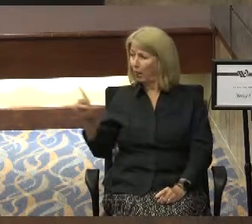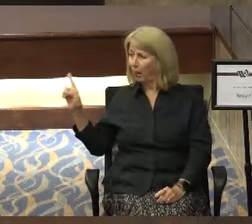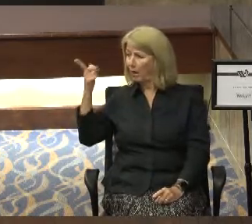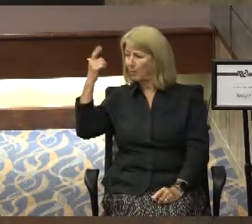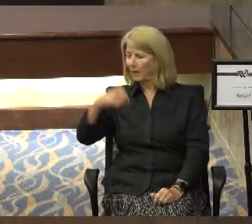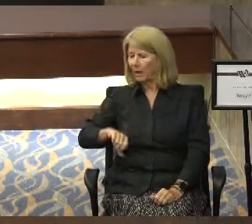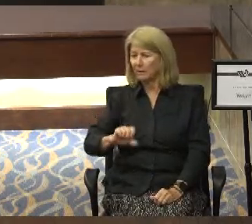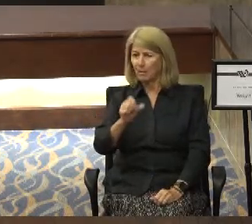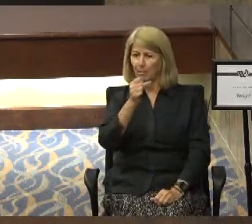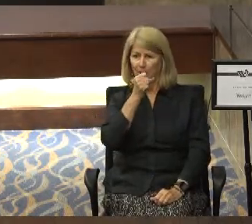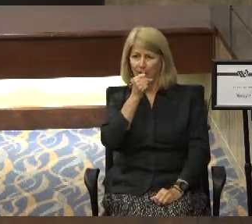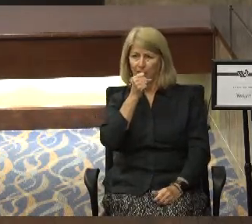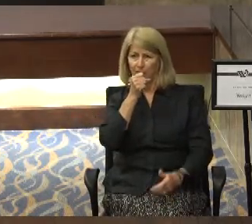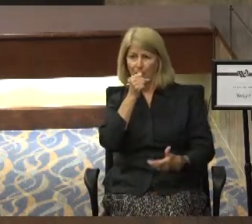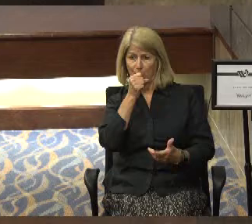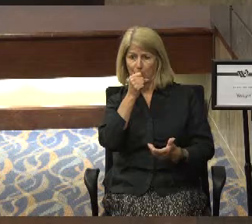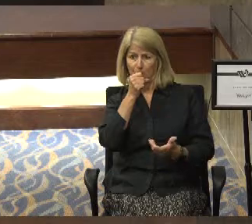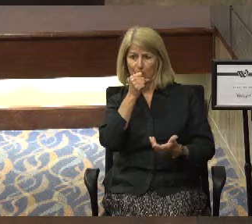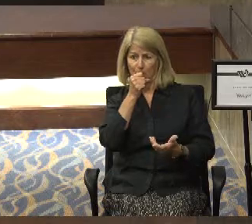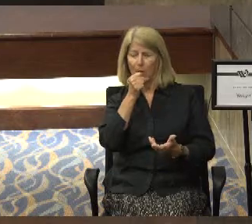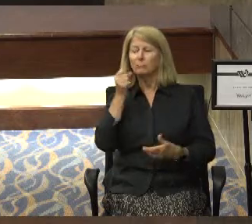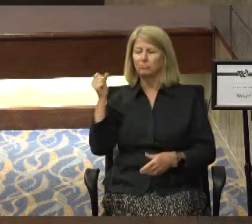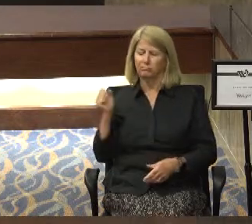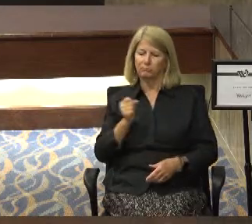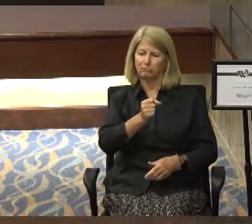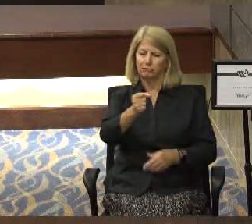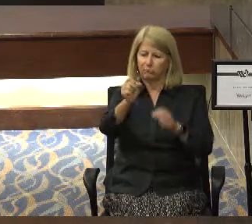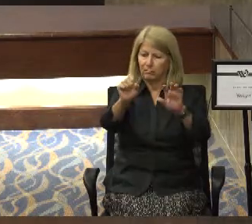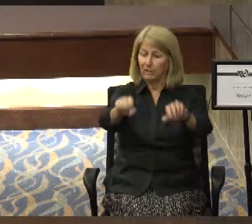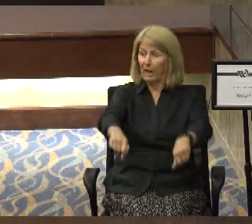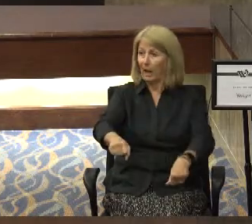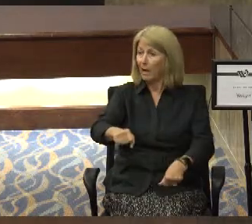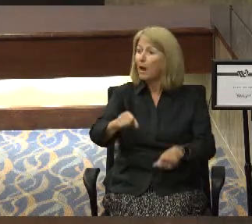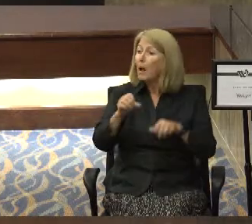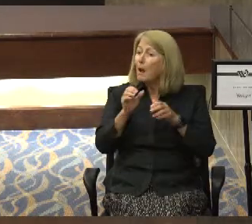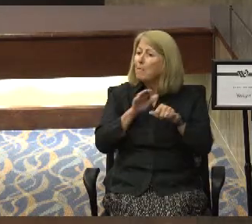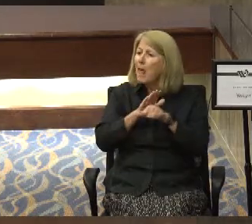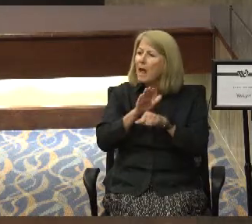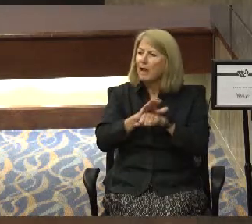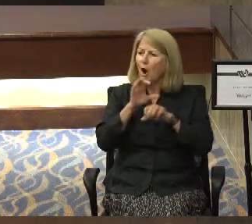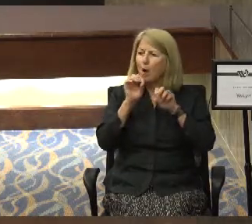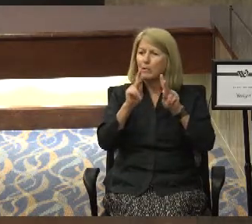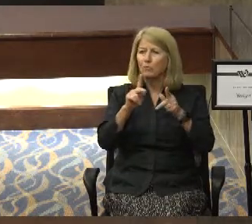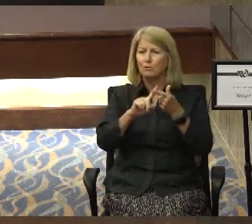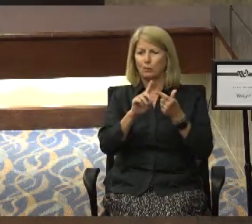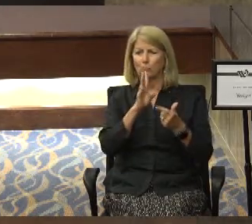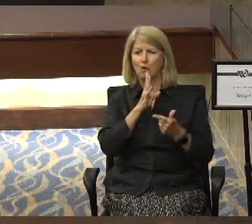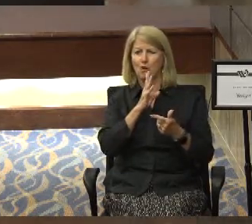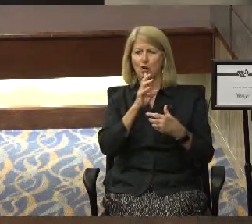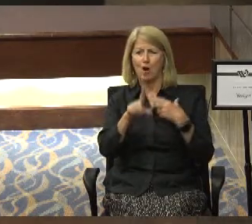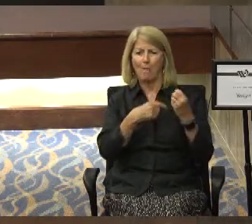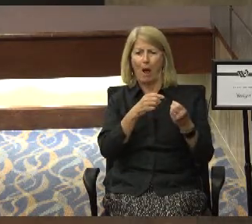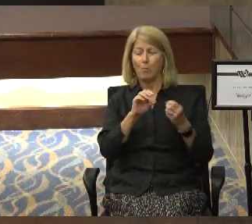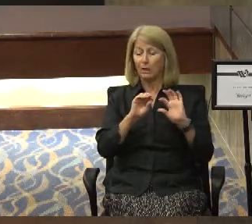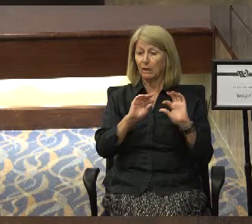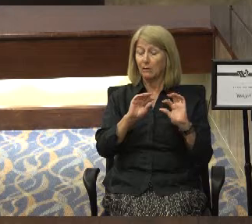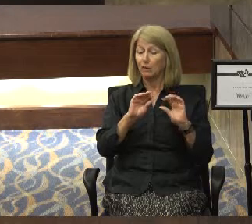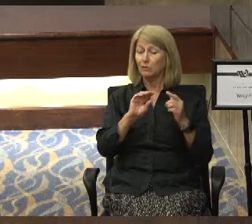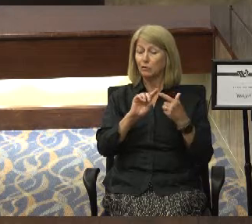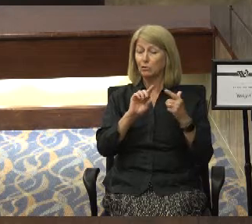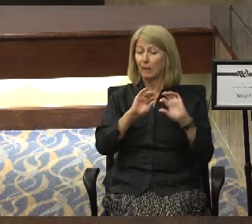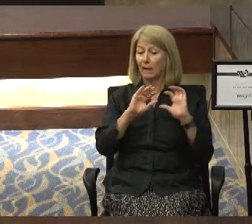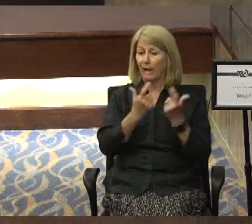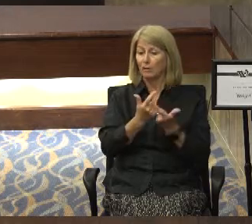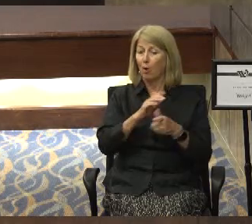available to be brought to you. As I mentioned, there'll be plenty of opportunities to address this council